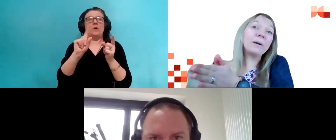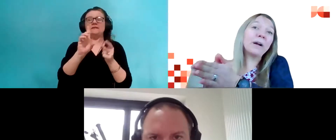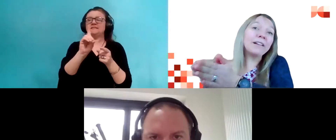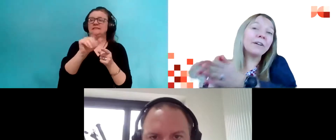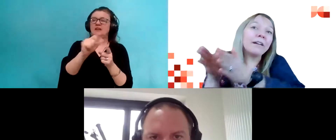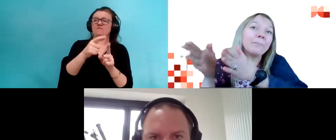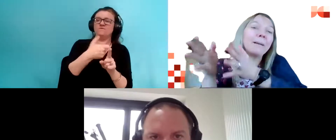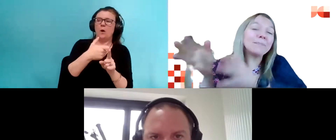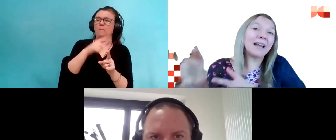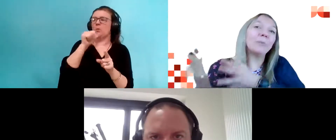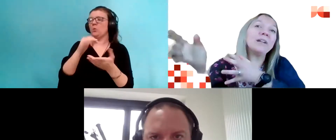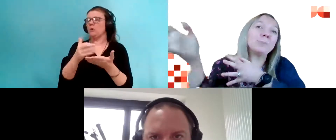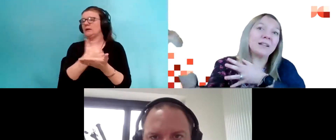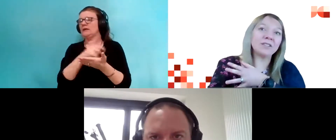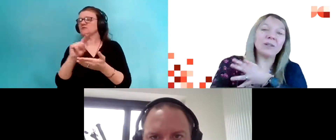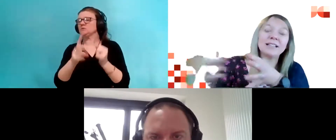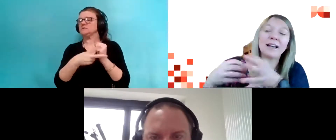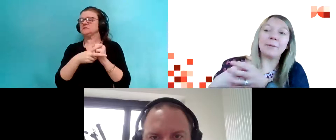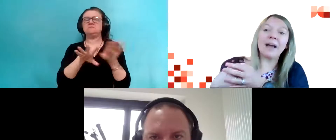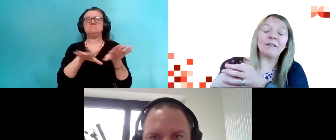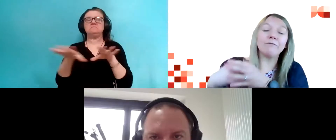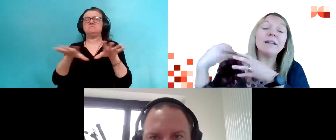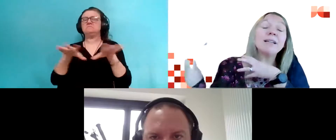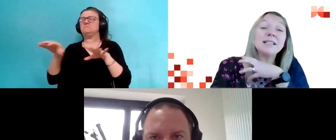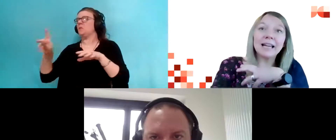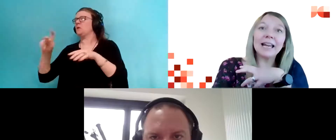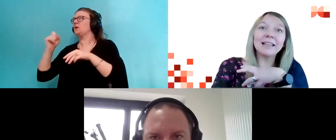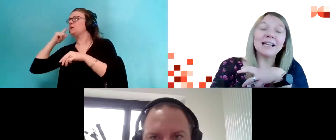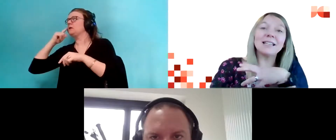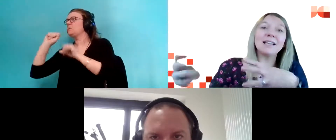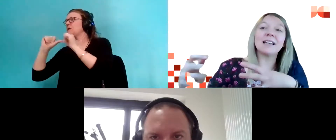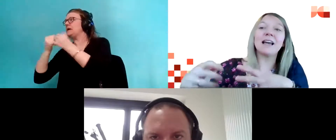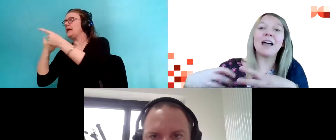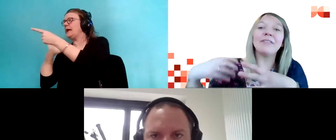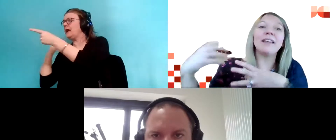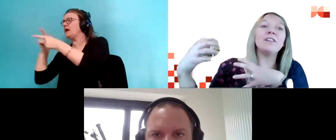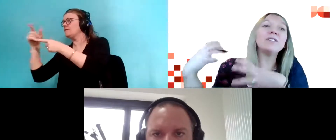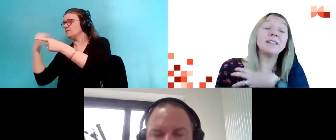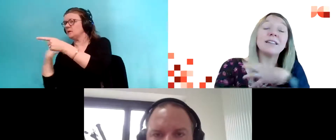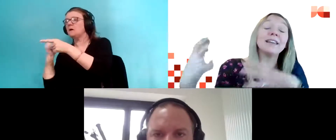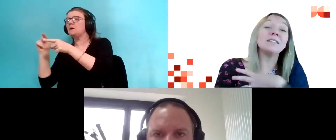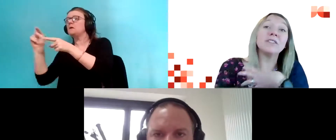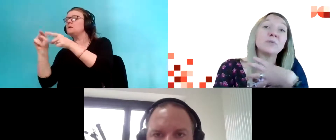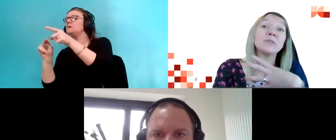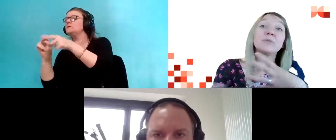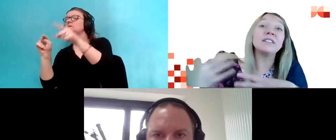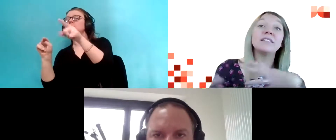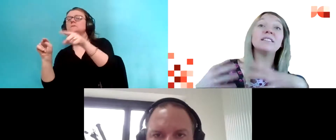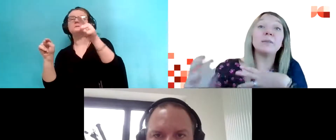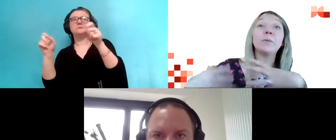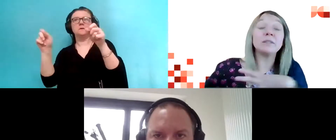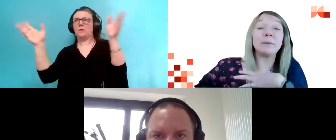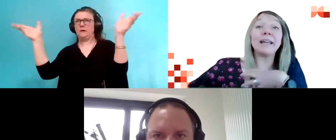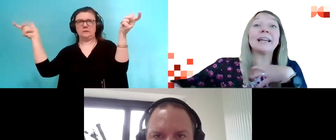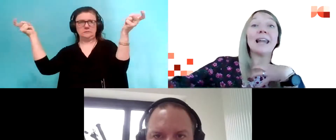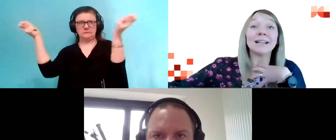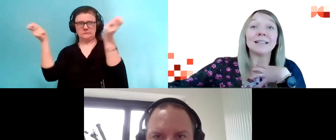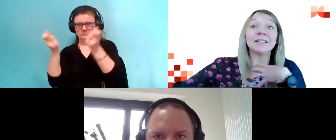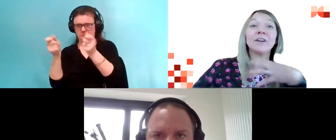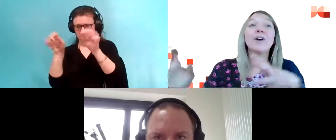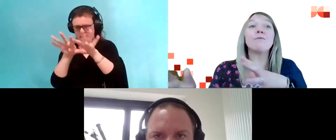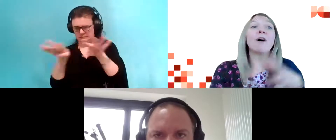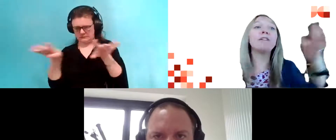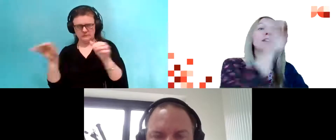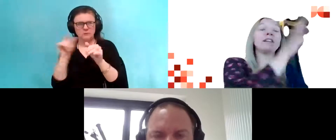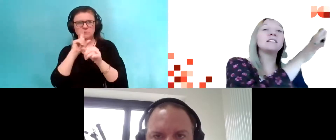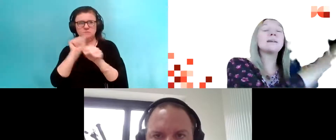So we kind of mapped out which ministries had a remit to collect that data, and then looked at the individual sources to see what was being